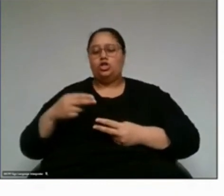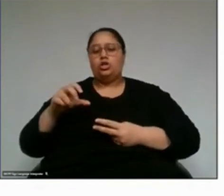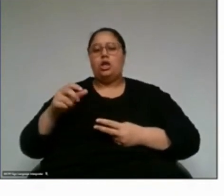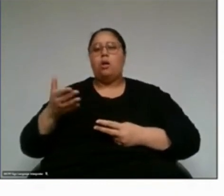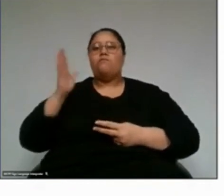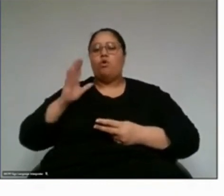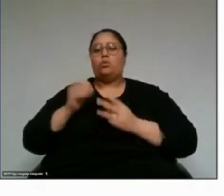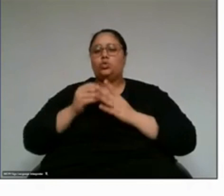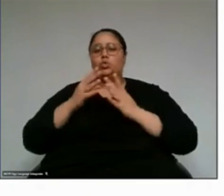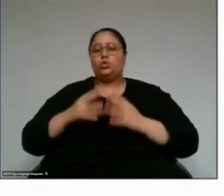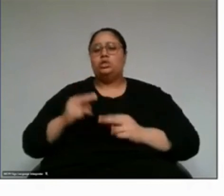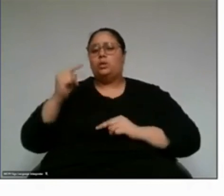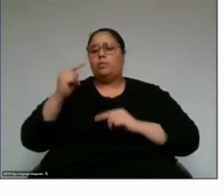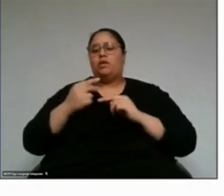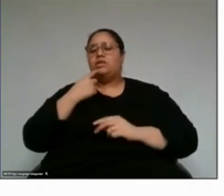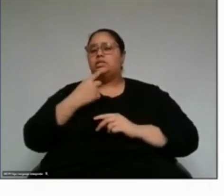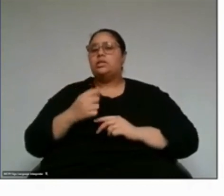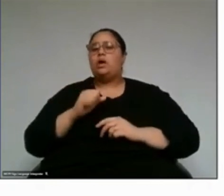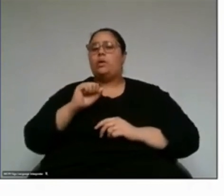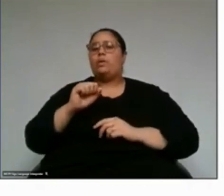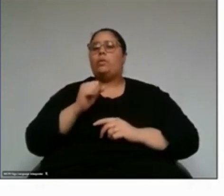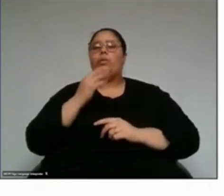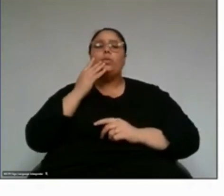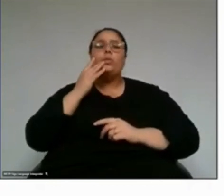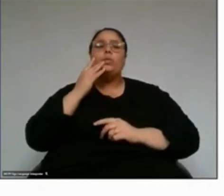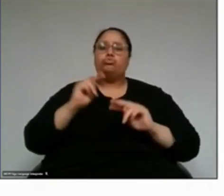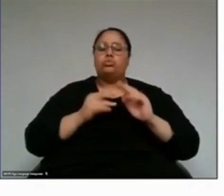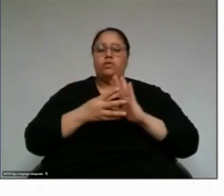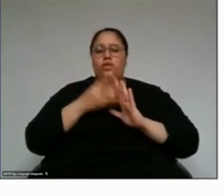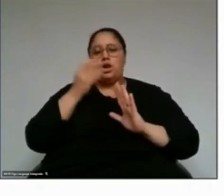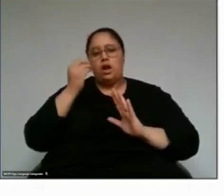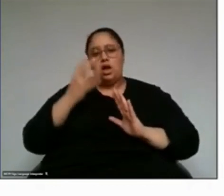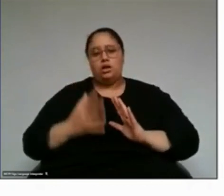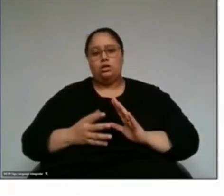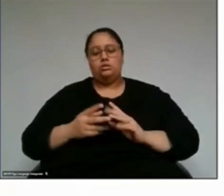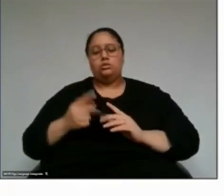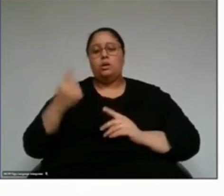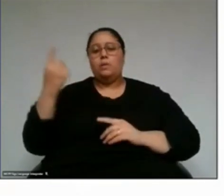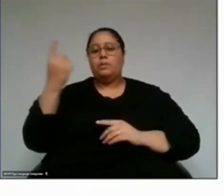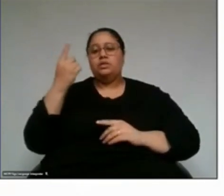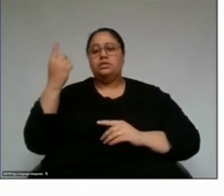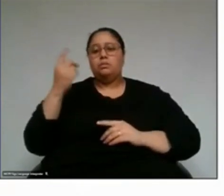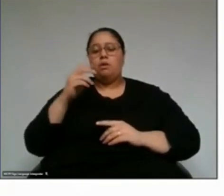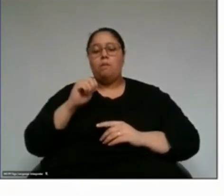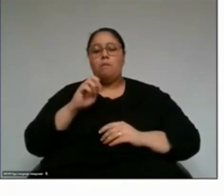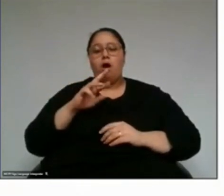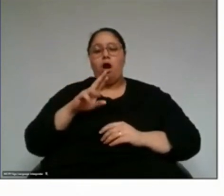briefly mentioned the occupation when addressing the learners. Principal Mark